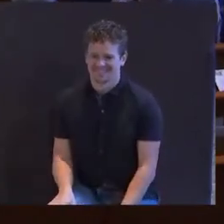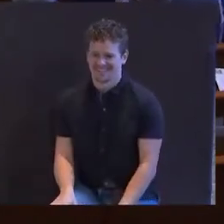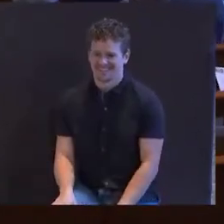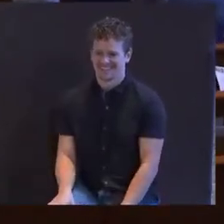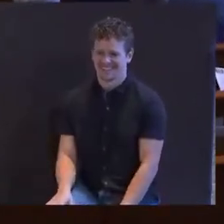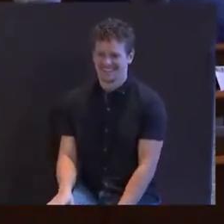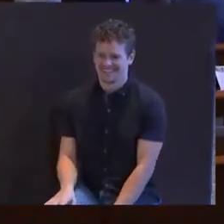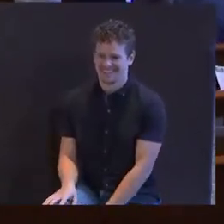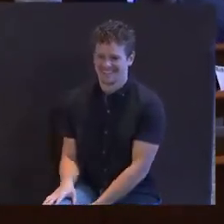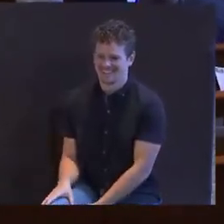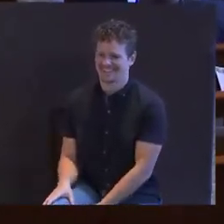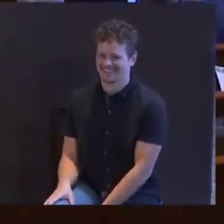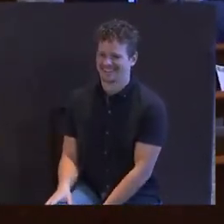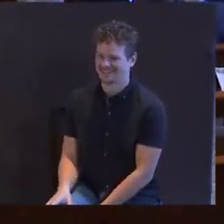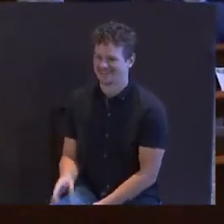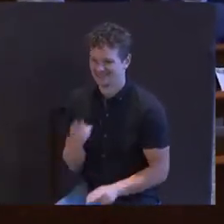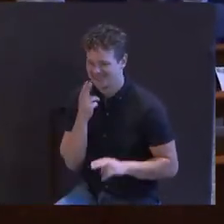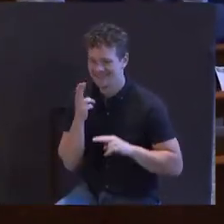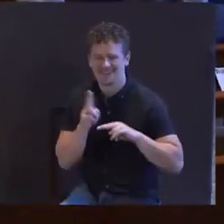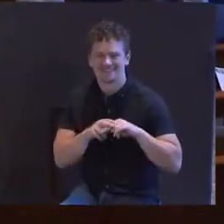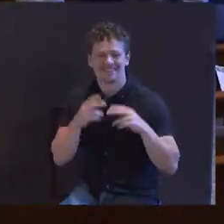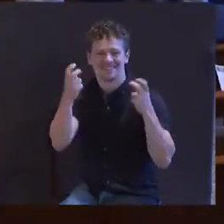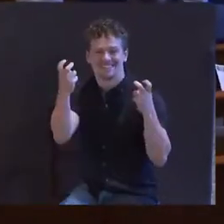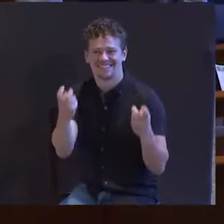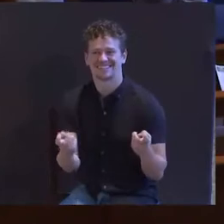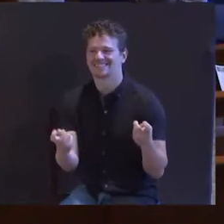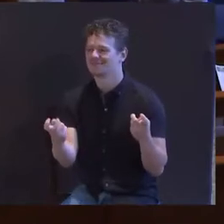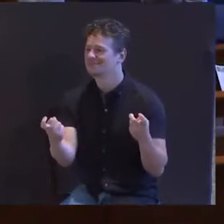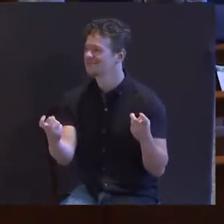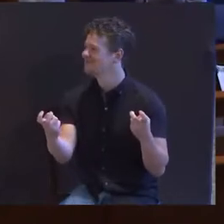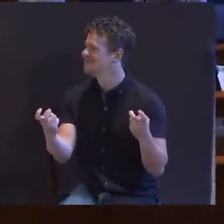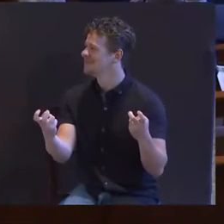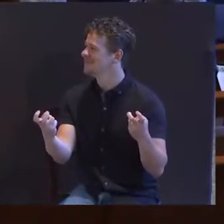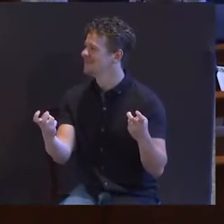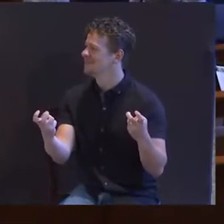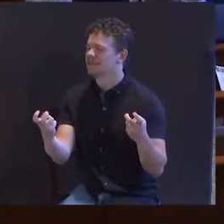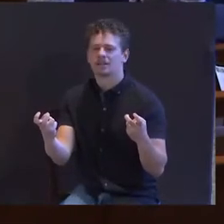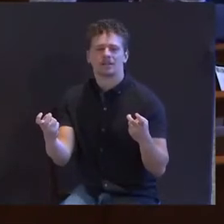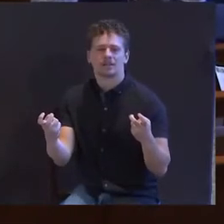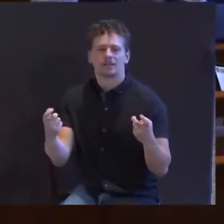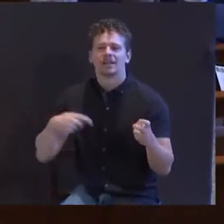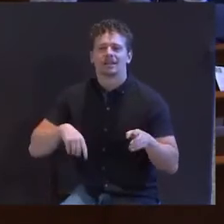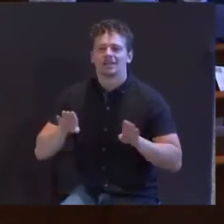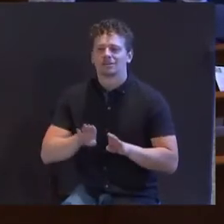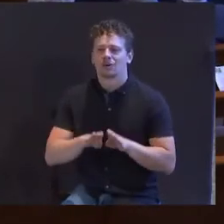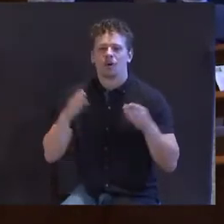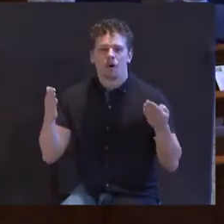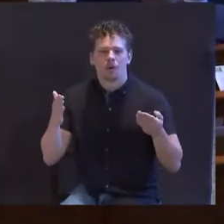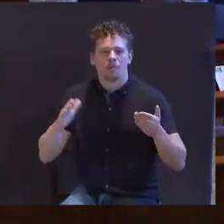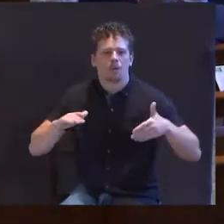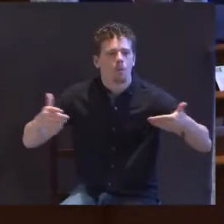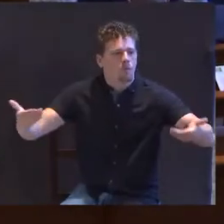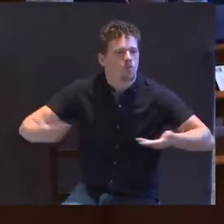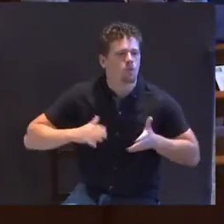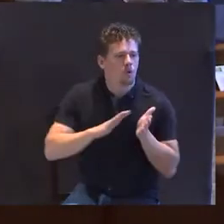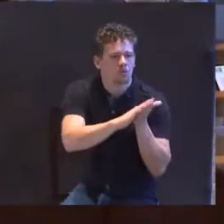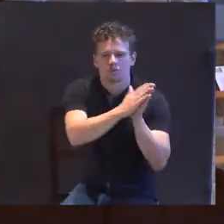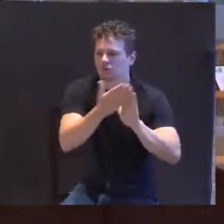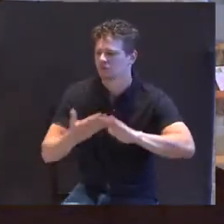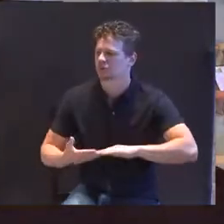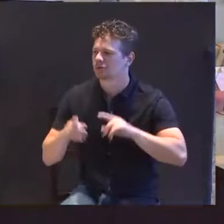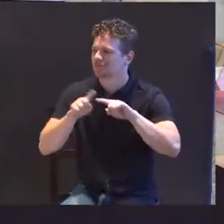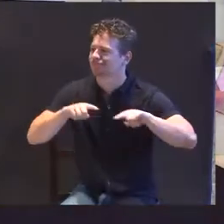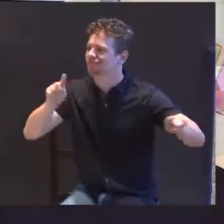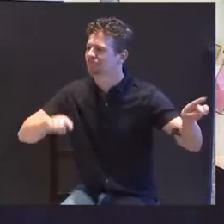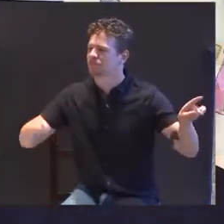Thank you, and please be seated. You know, unity is that opening and welcoming, inclusive community. We teach practical things